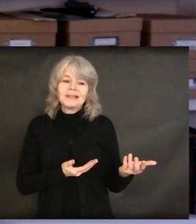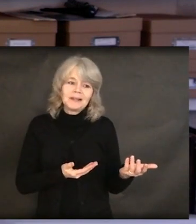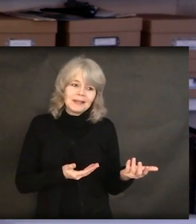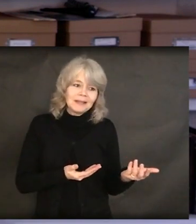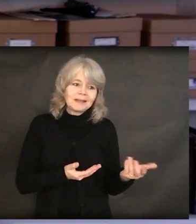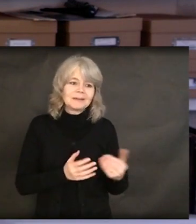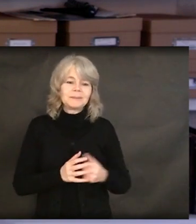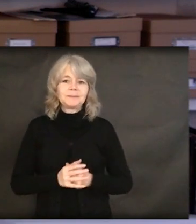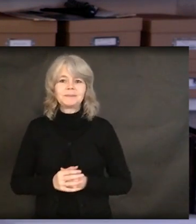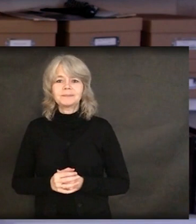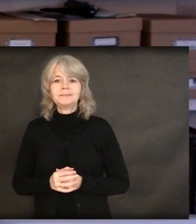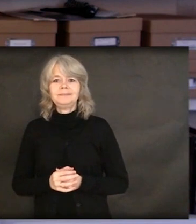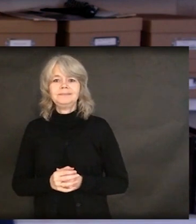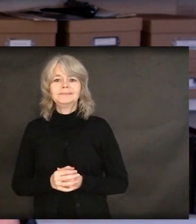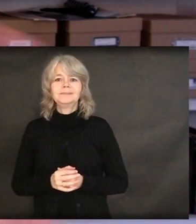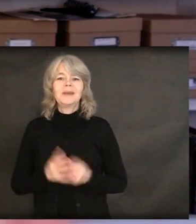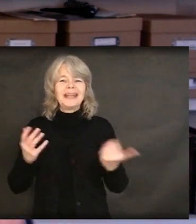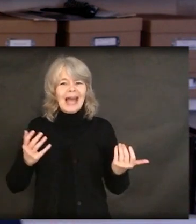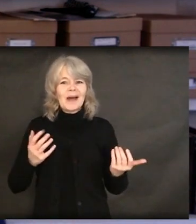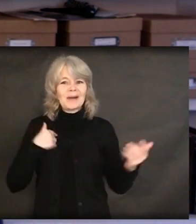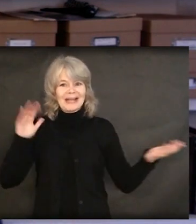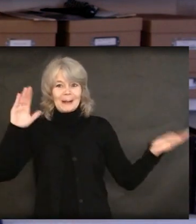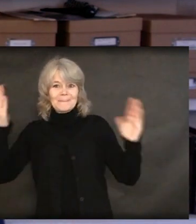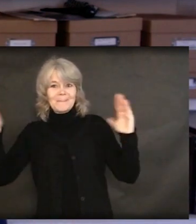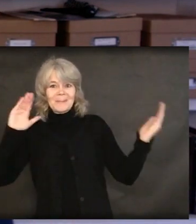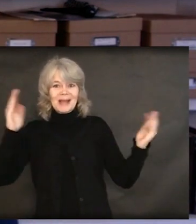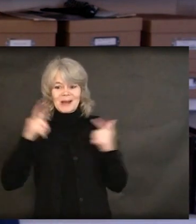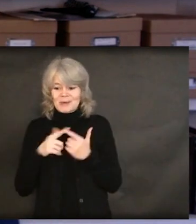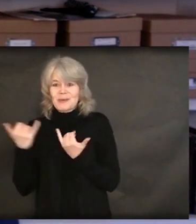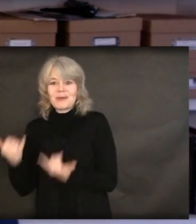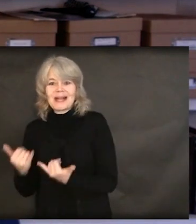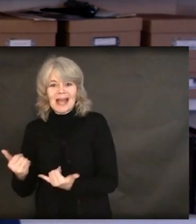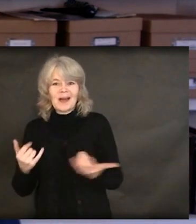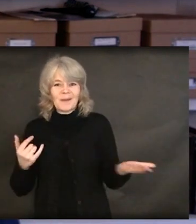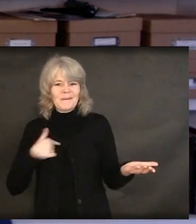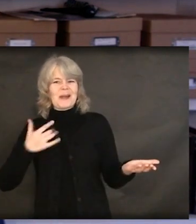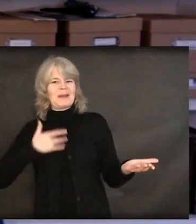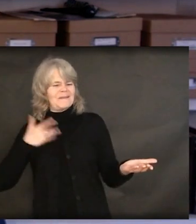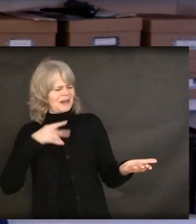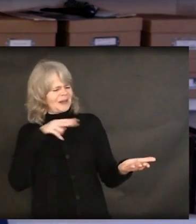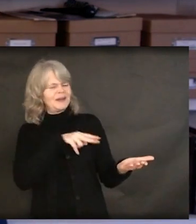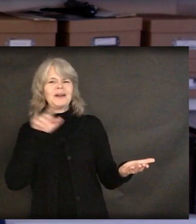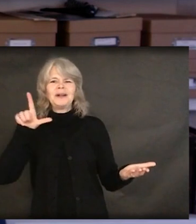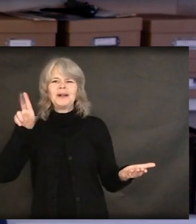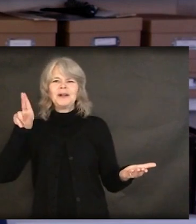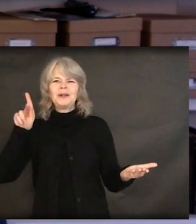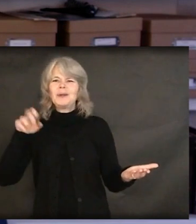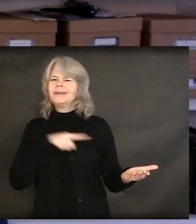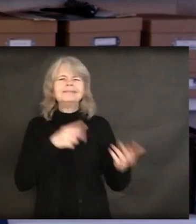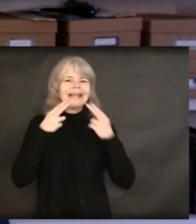Maybe too easy. I mean, let's get real for a second, folks. Isn't Luke being incredibly